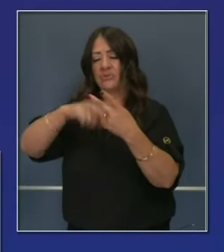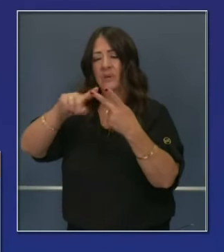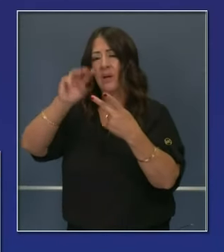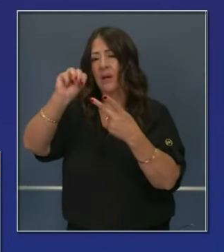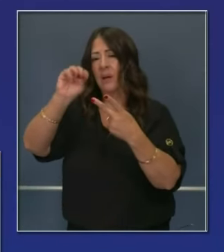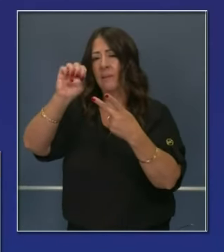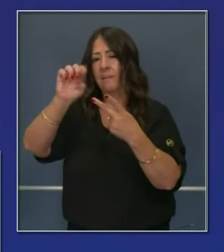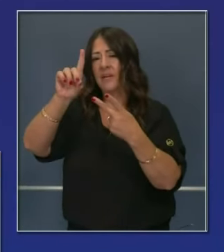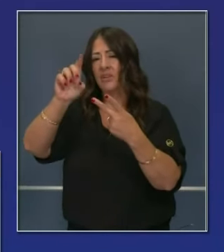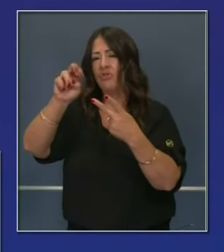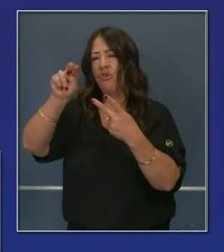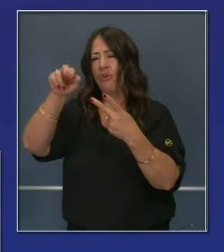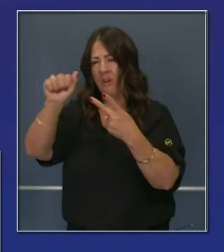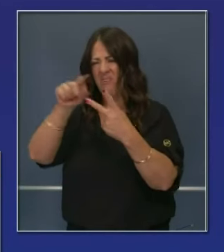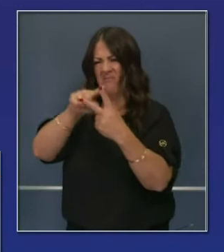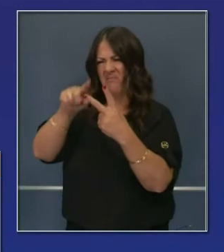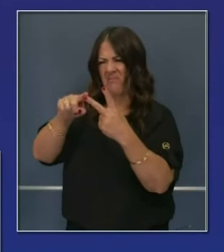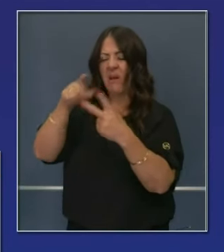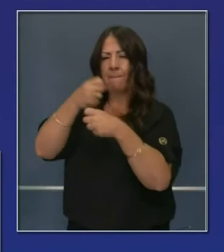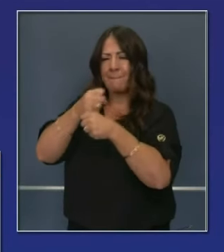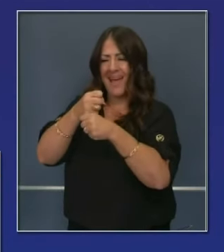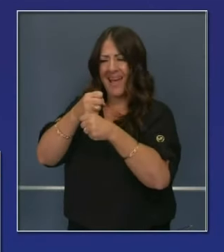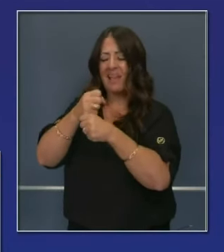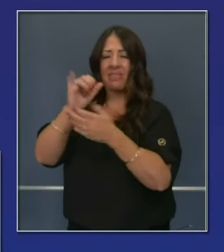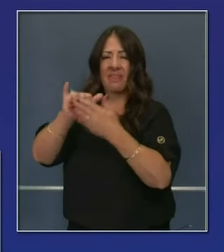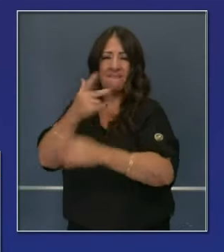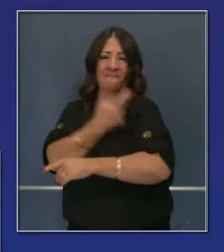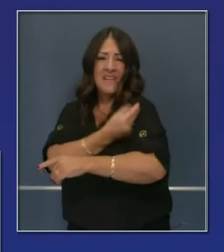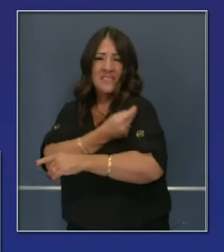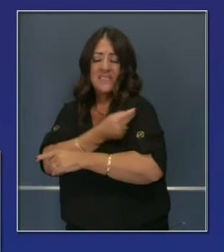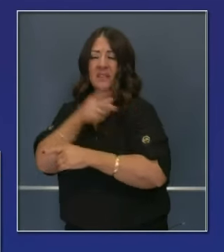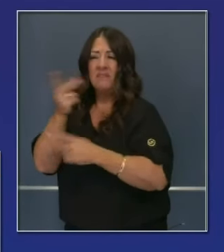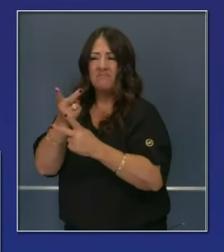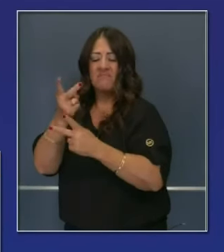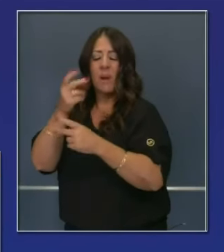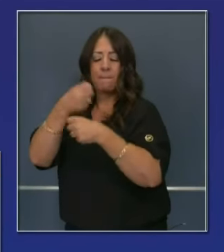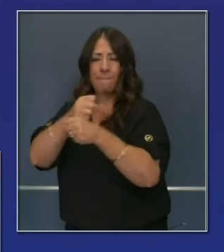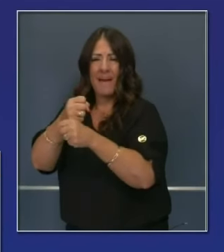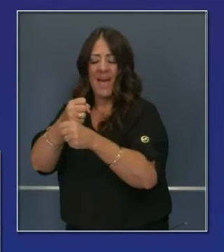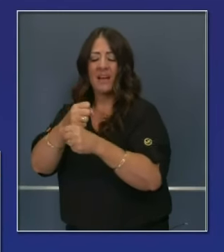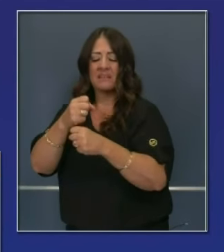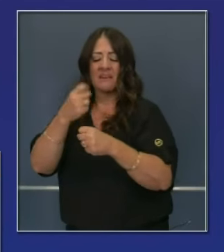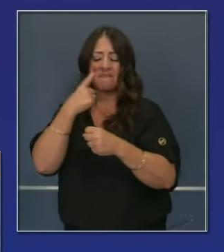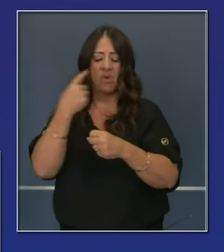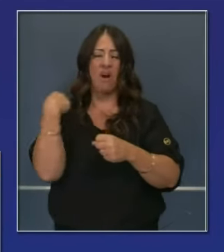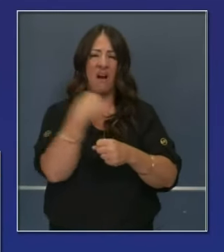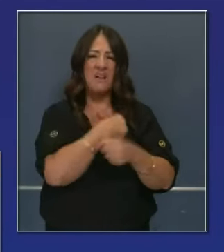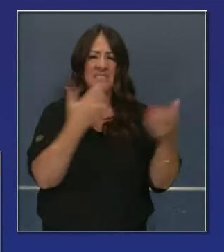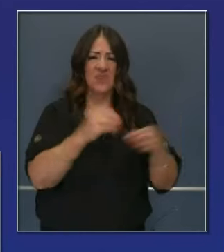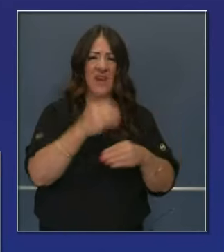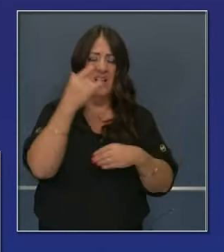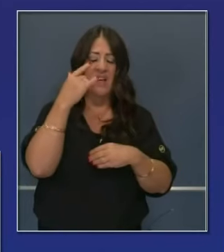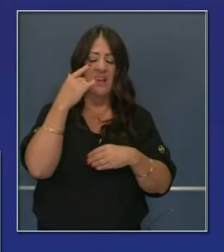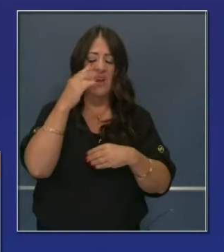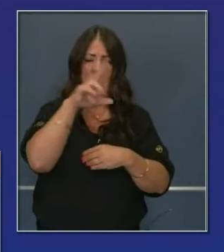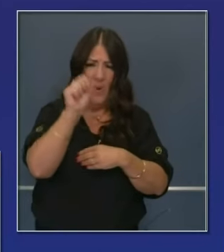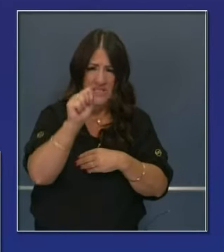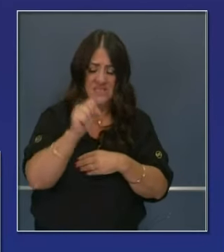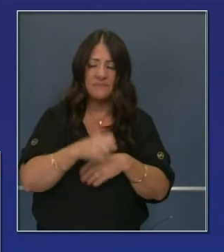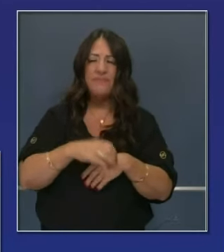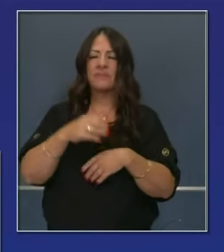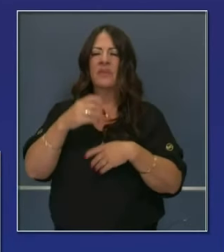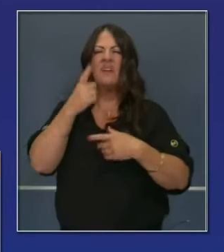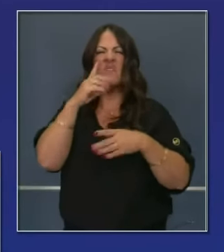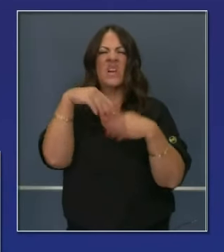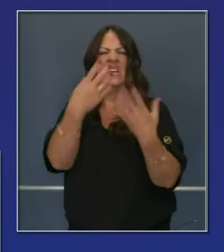millions of available vaccines for the United States in total. And by the way, our internal documents, just to give you